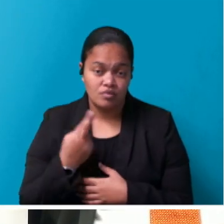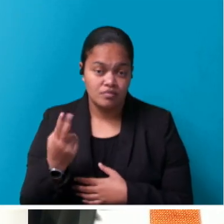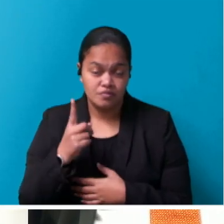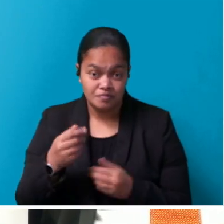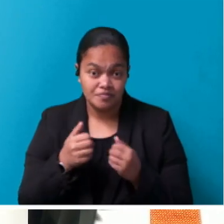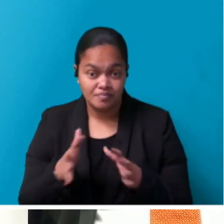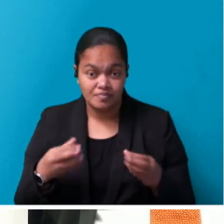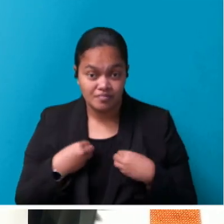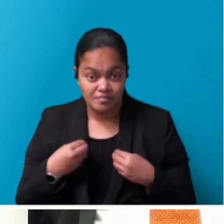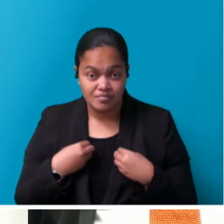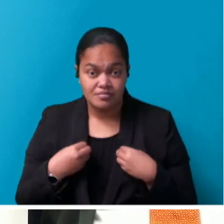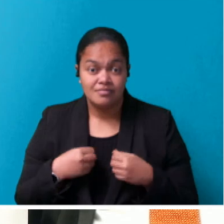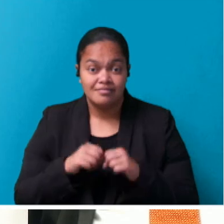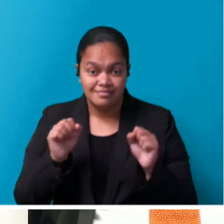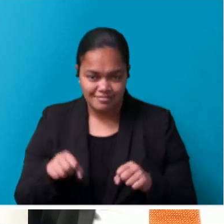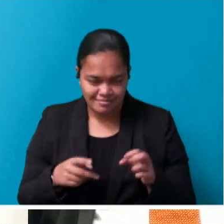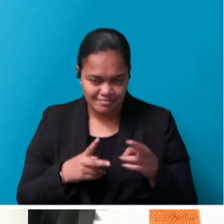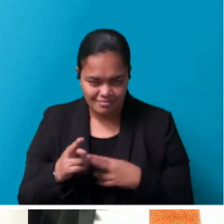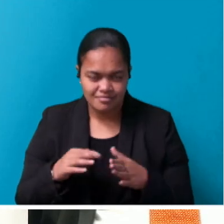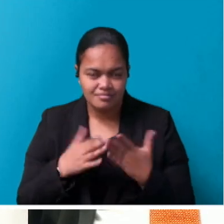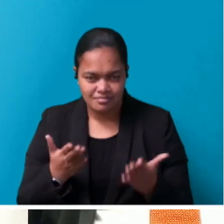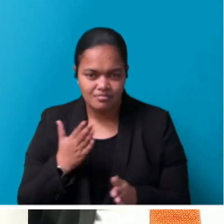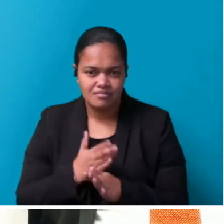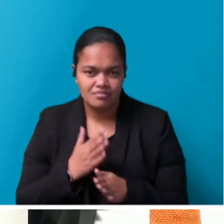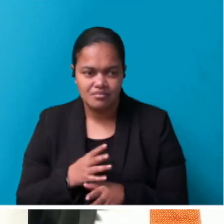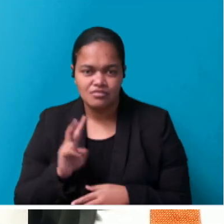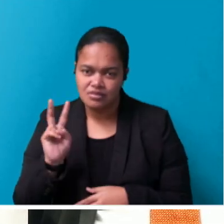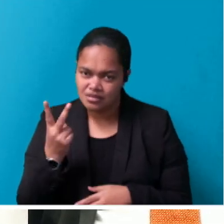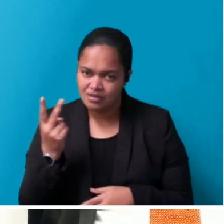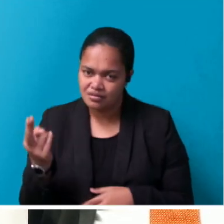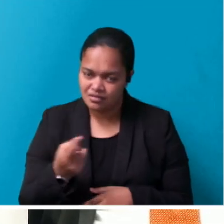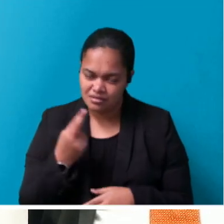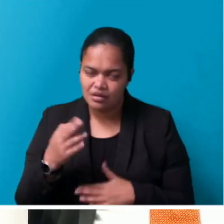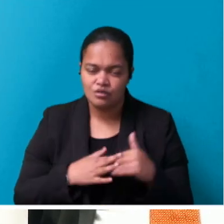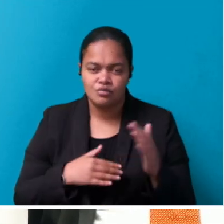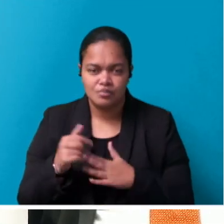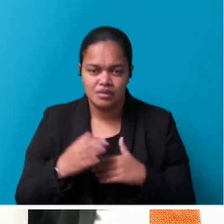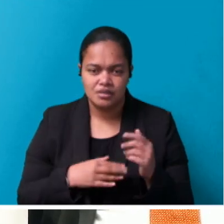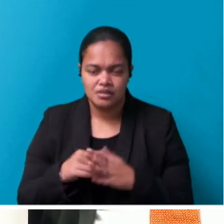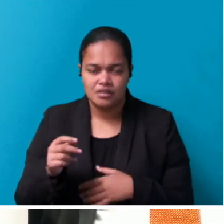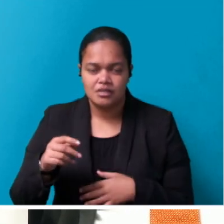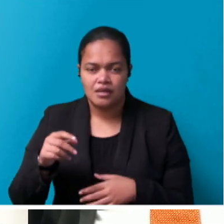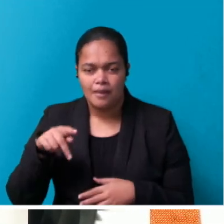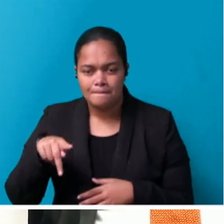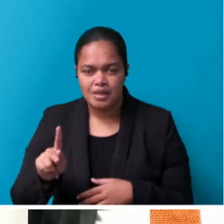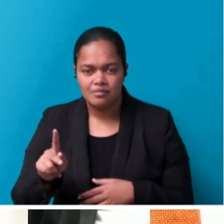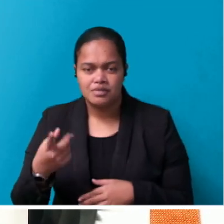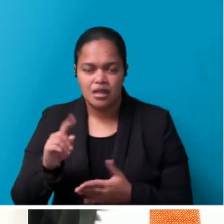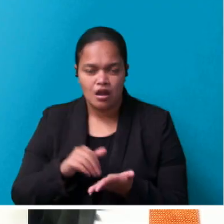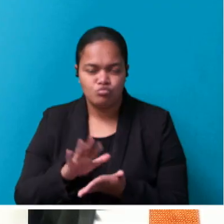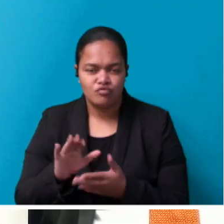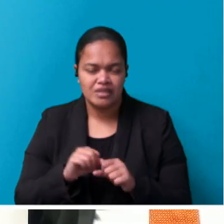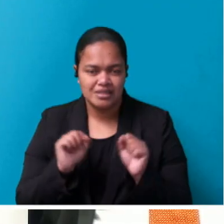business system, was launched. We are now working on Phase 2, building permits and approval systems, which